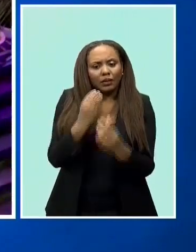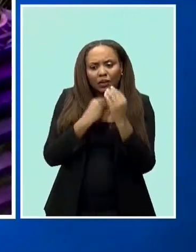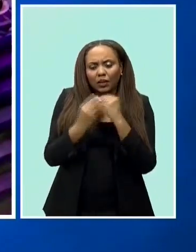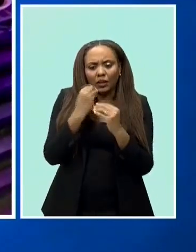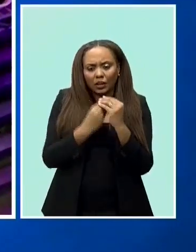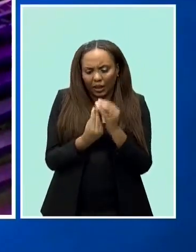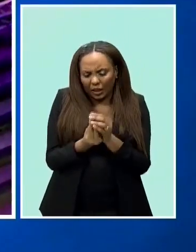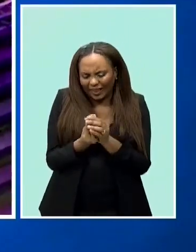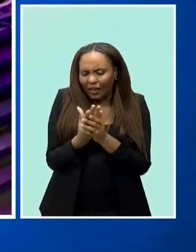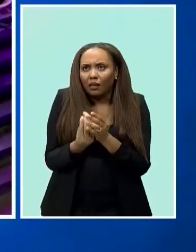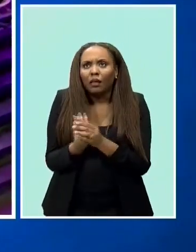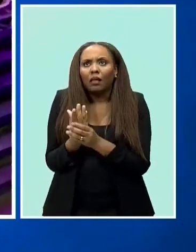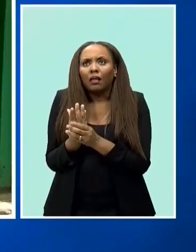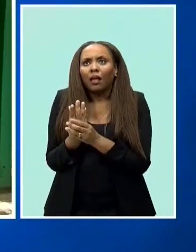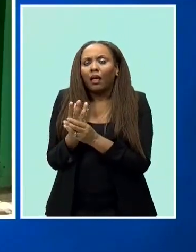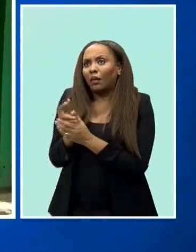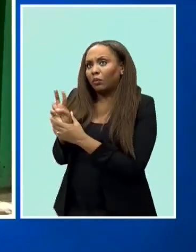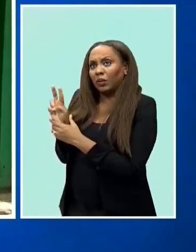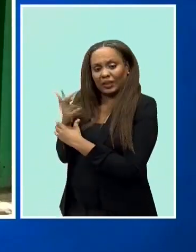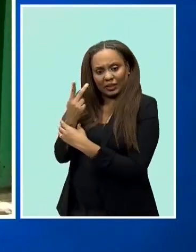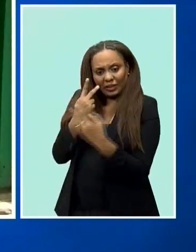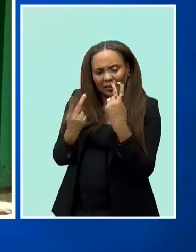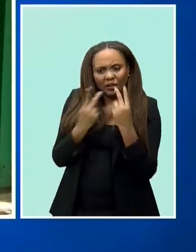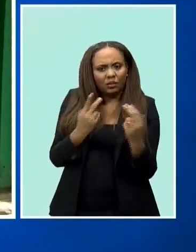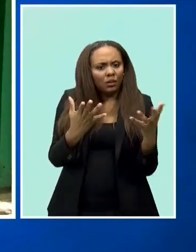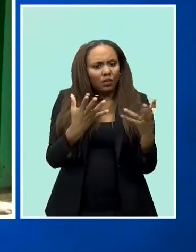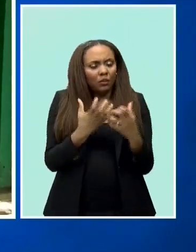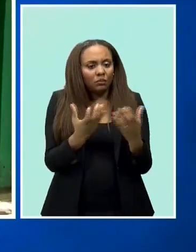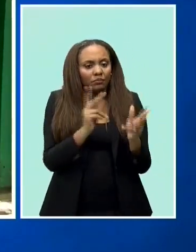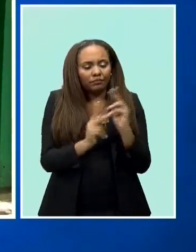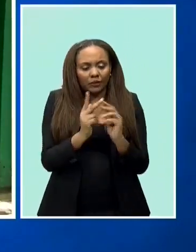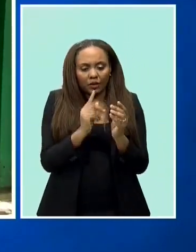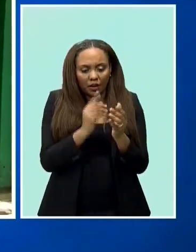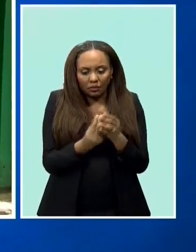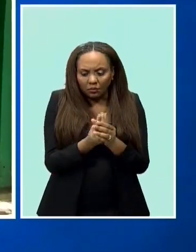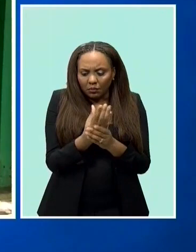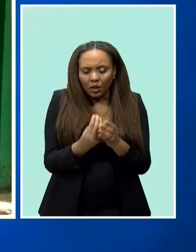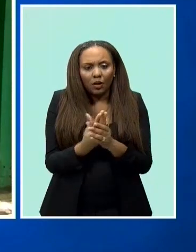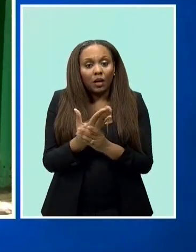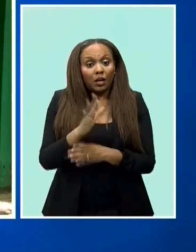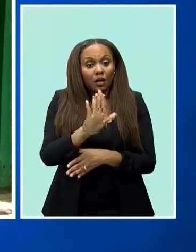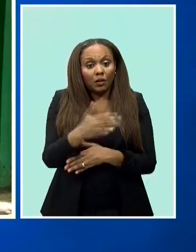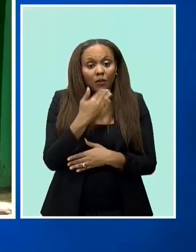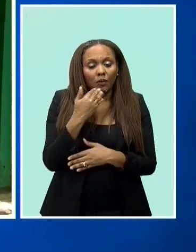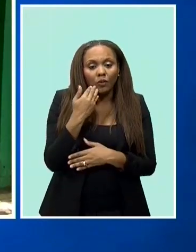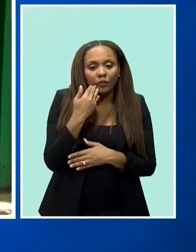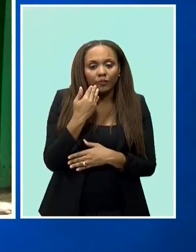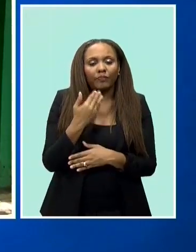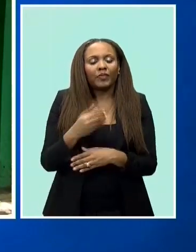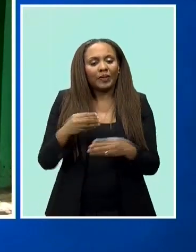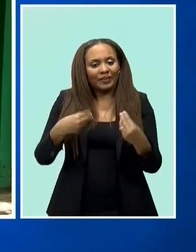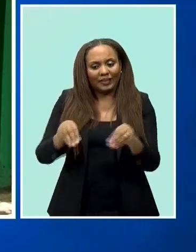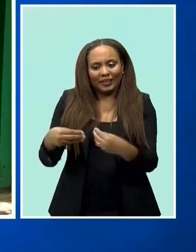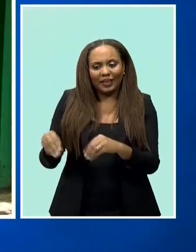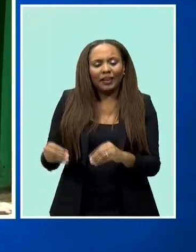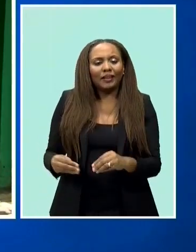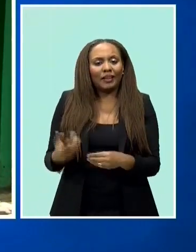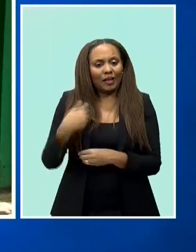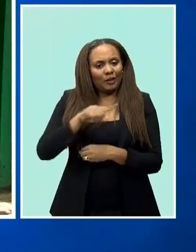plants. So we actually started trying to get people to grow the plants themselves, and then we just started growing